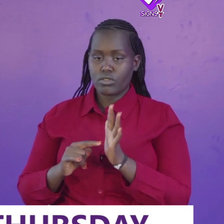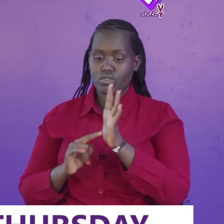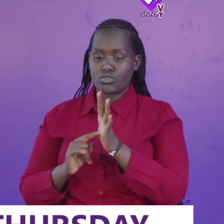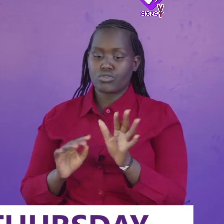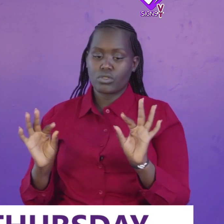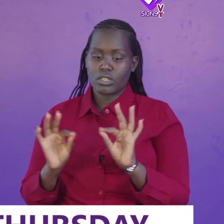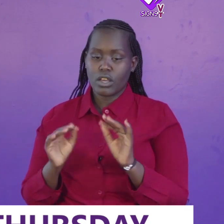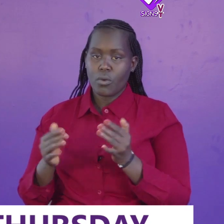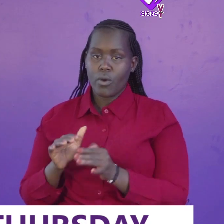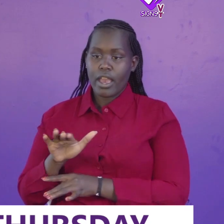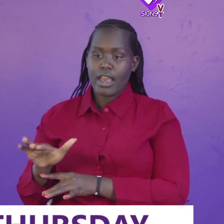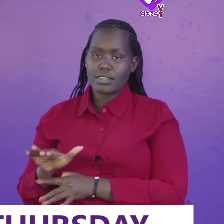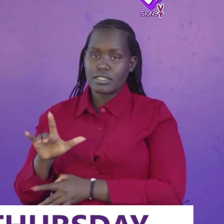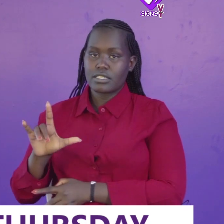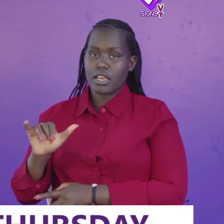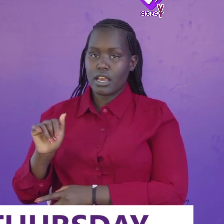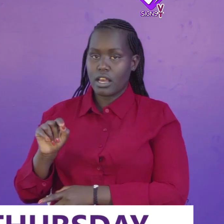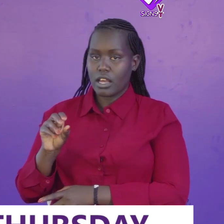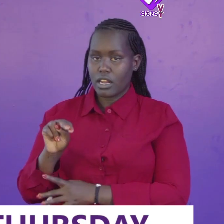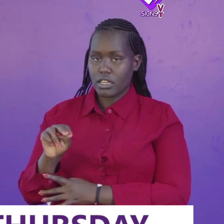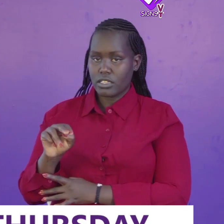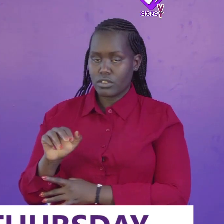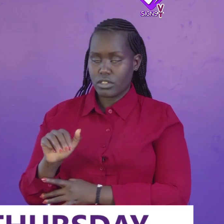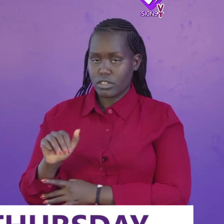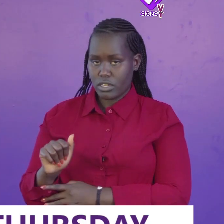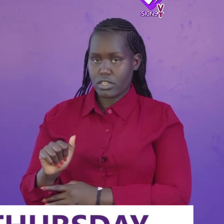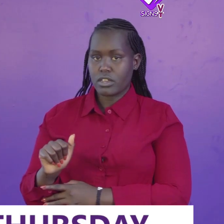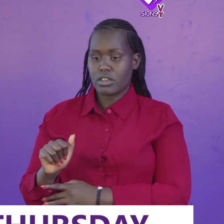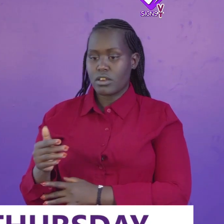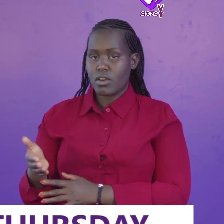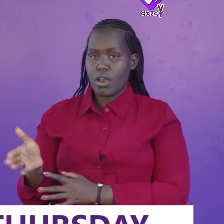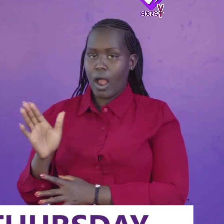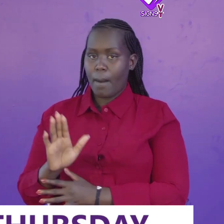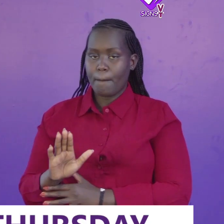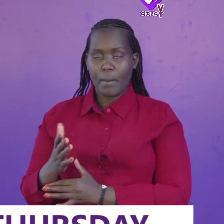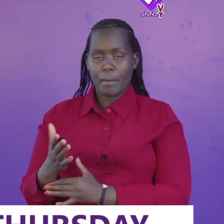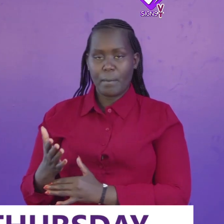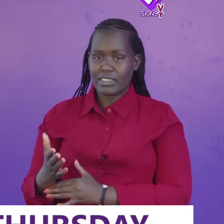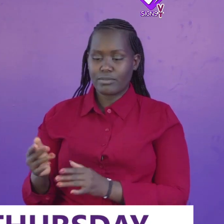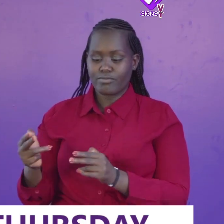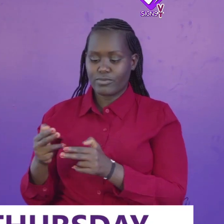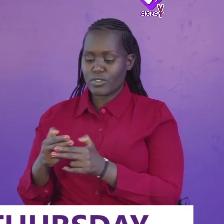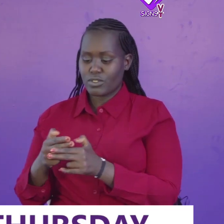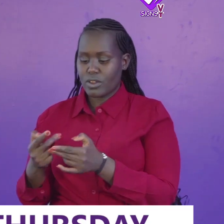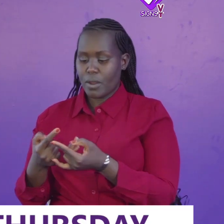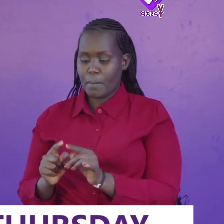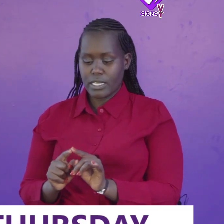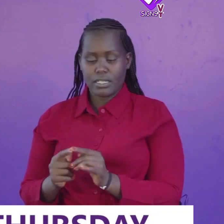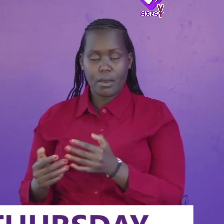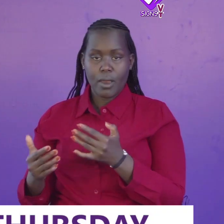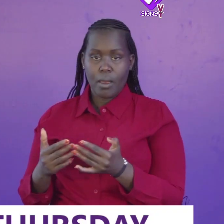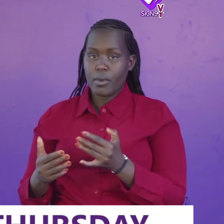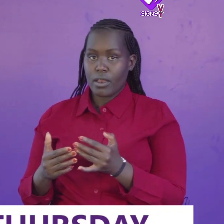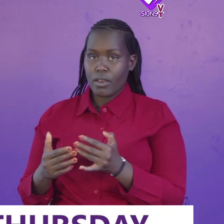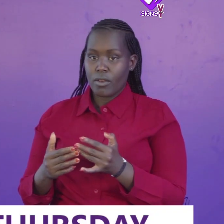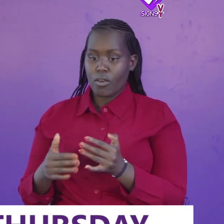DJ Latona? DJ Latona atakuwa narudi in just a few weeks. Anajua atakuwa amerudi. For a while mtakuwa mmezoea